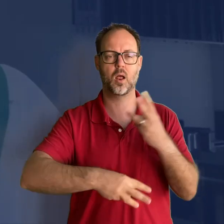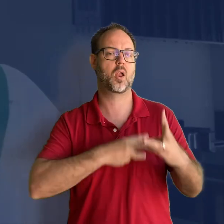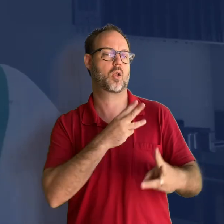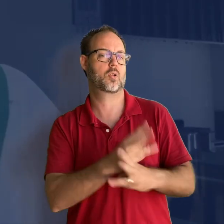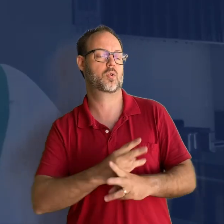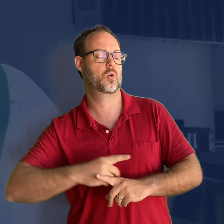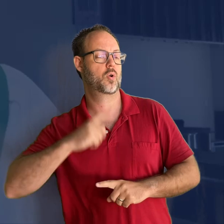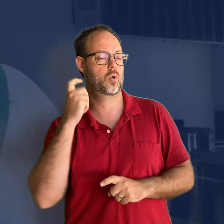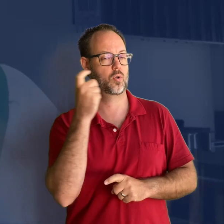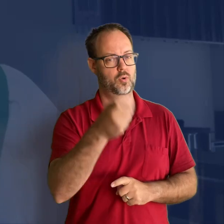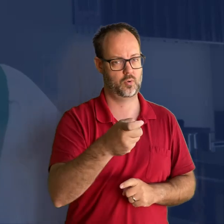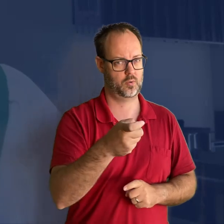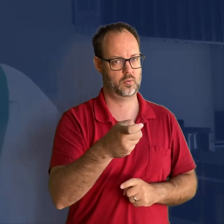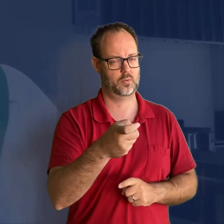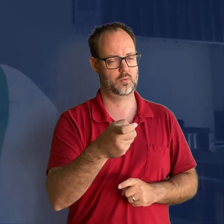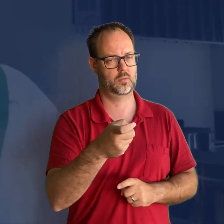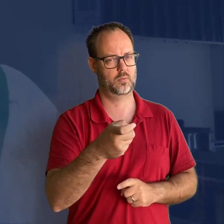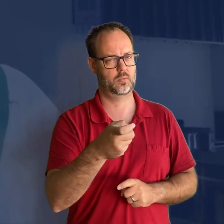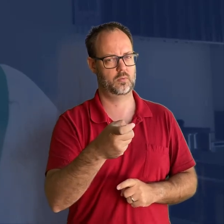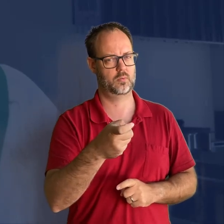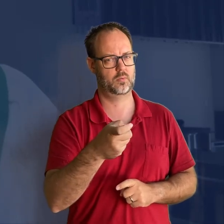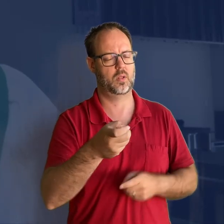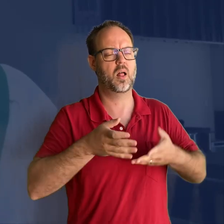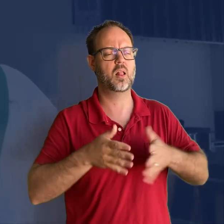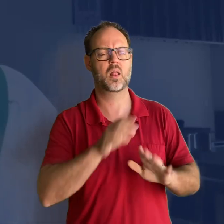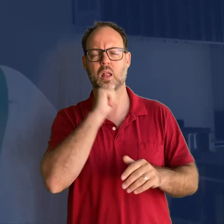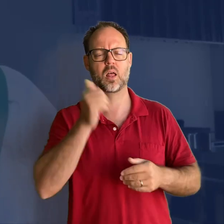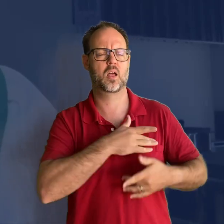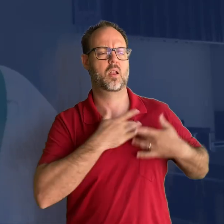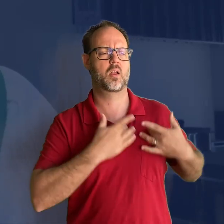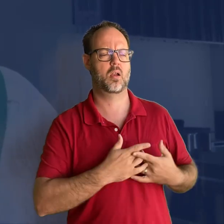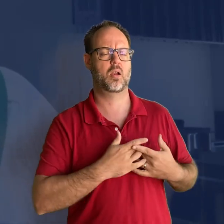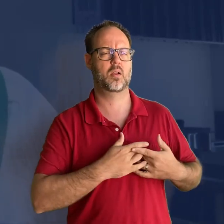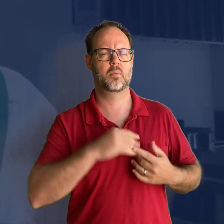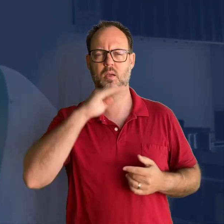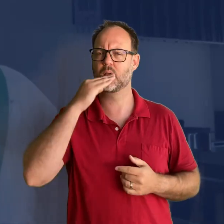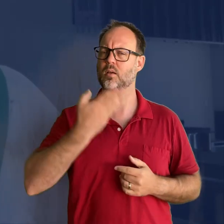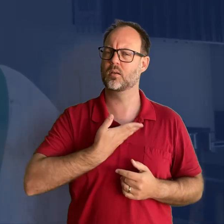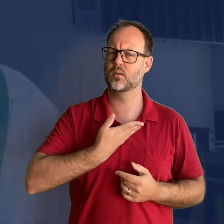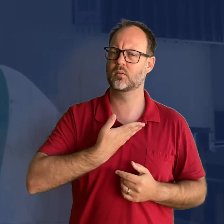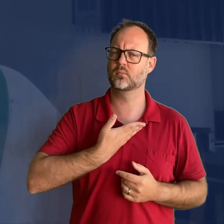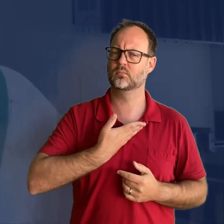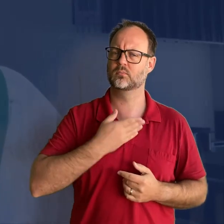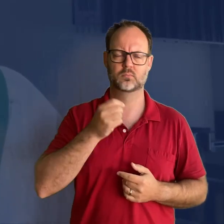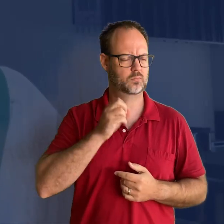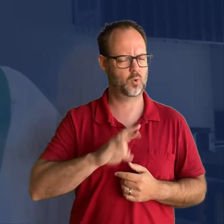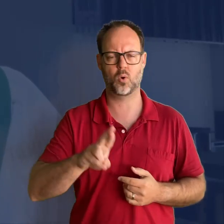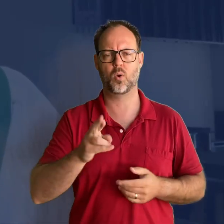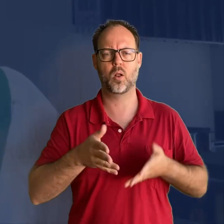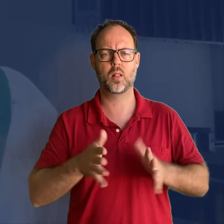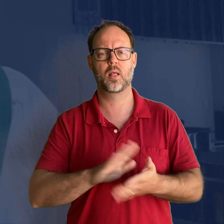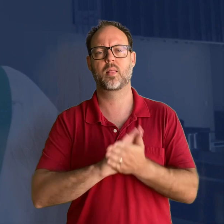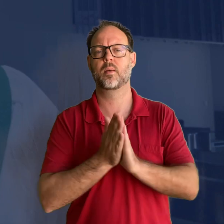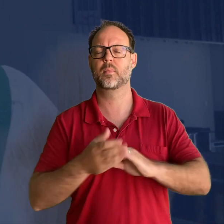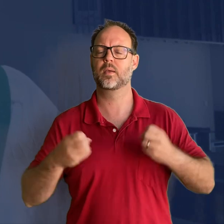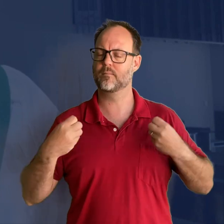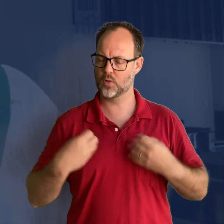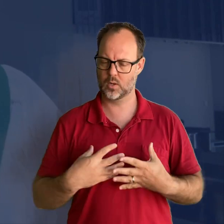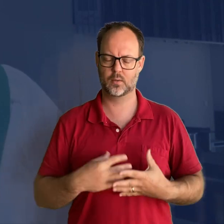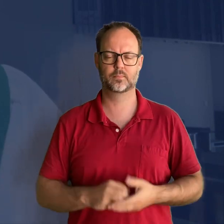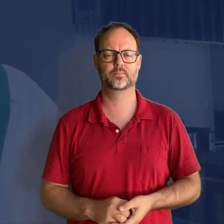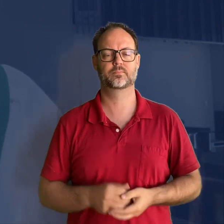the world gives do I give to you. Let not your hearts be troubled, neither let them be